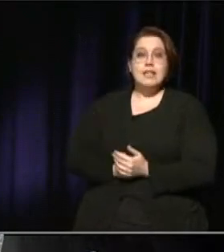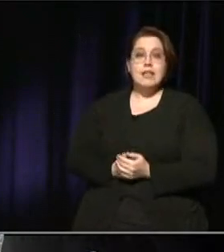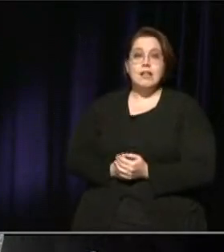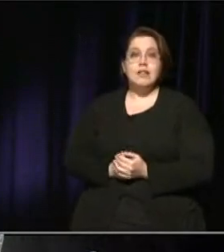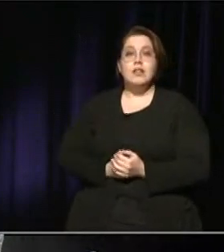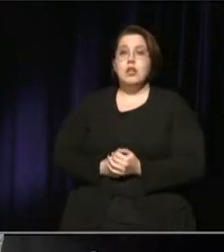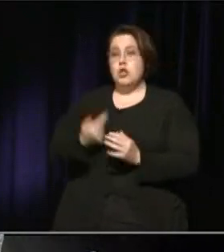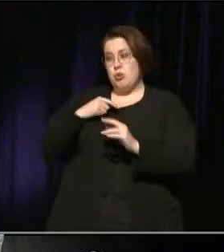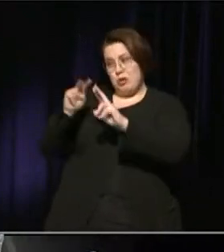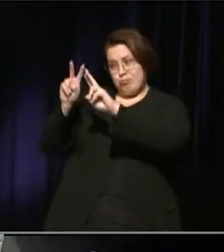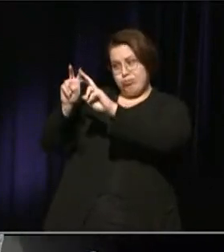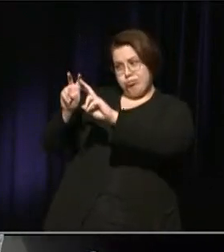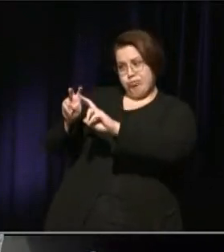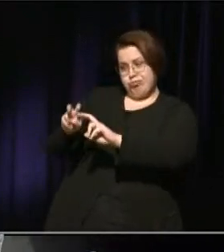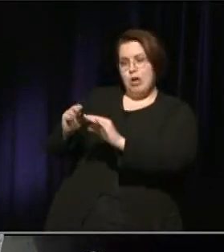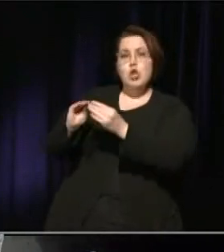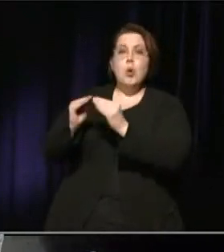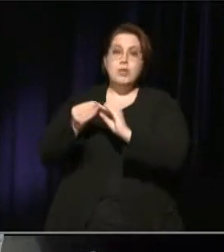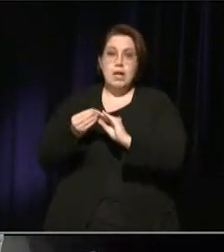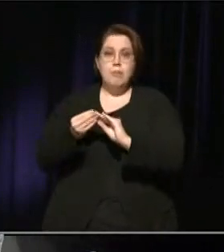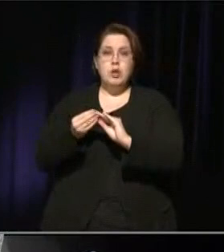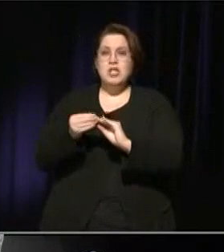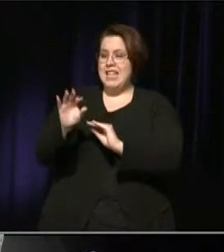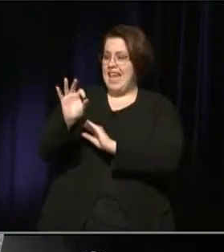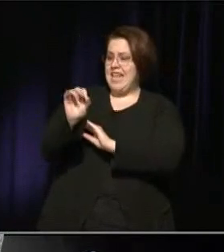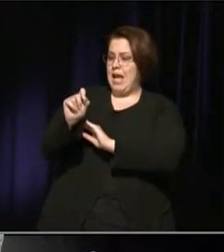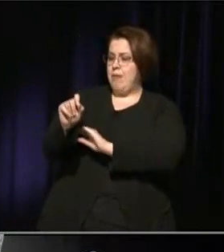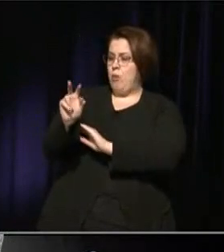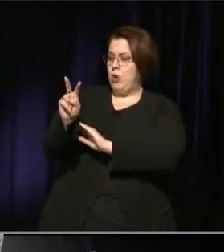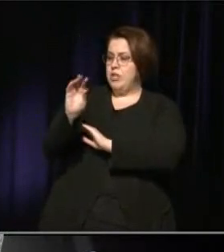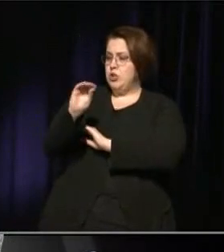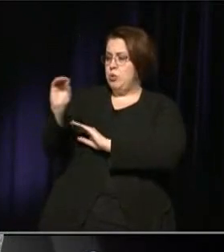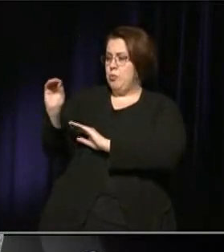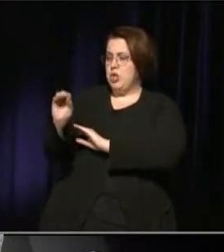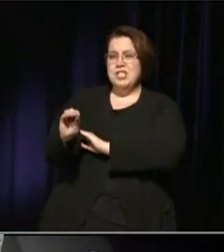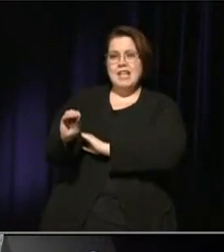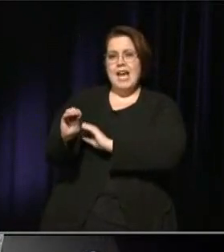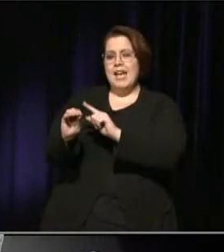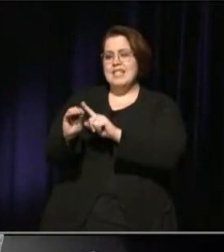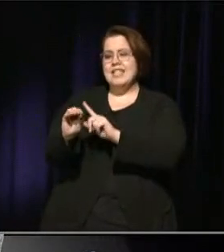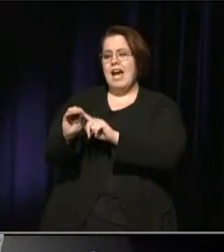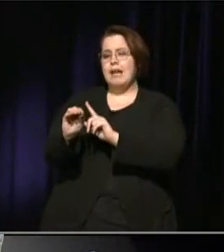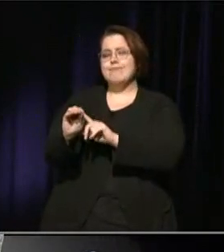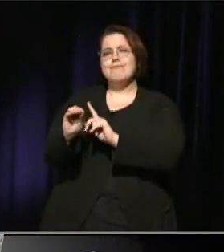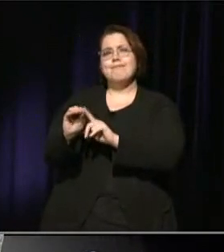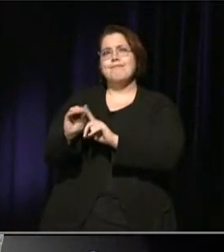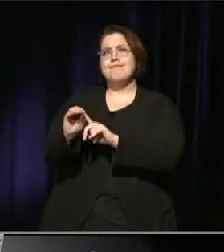we're watching those numbers closely. That 9.2%